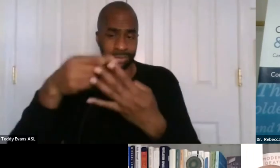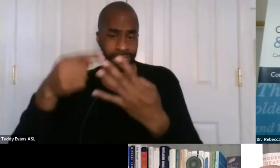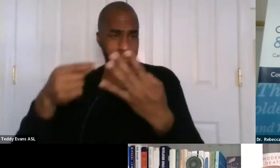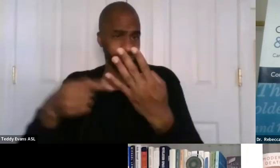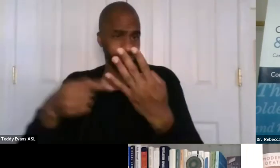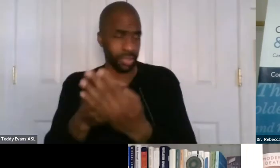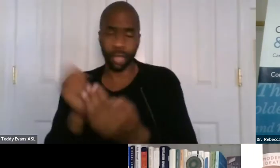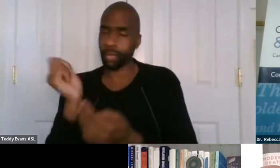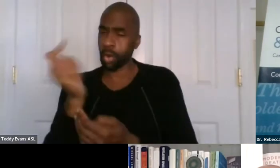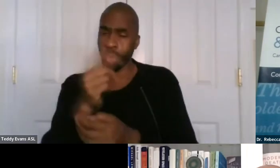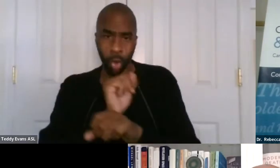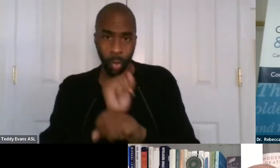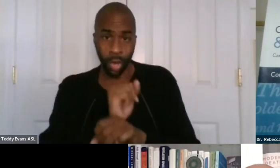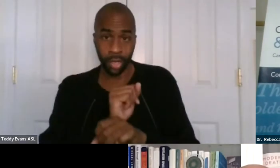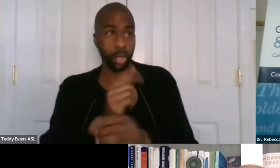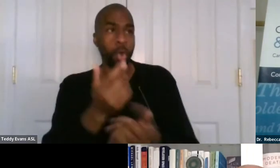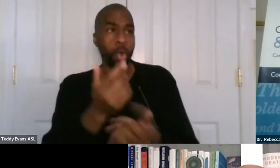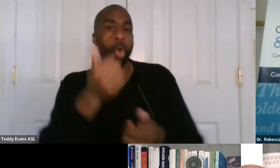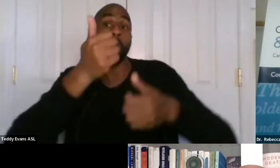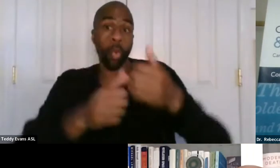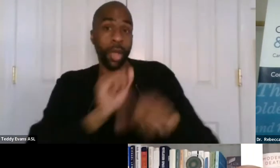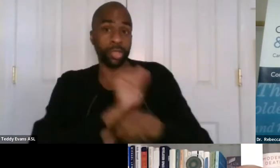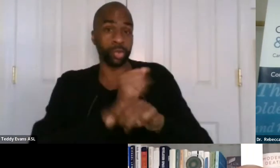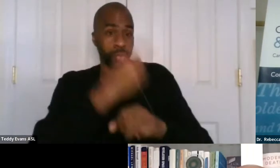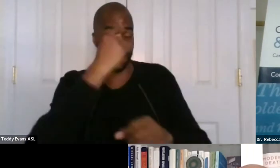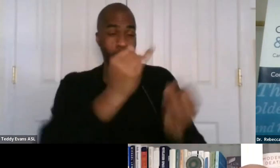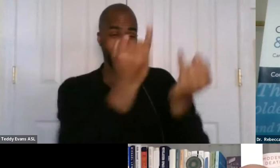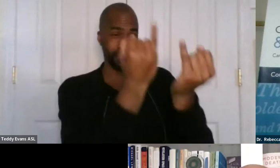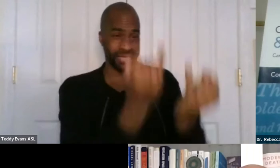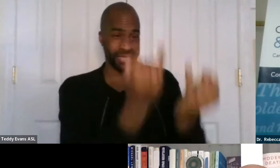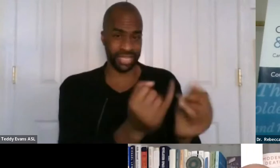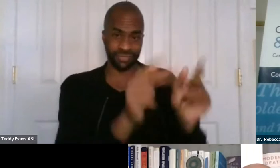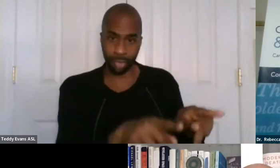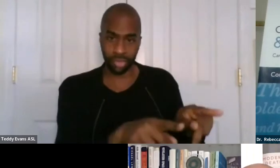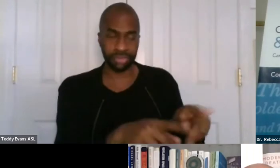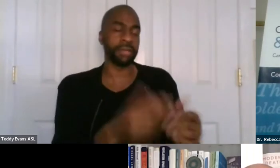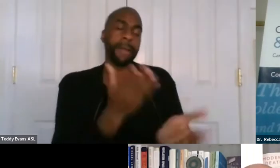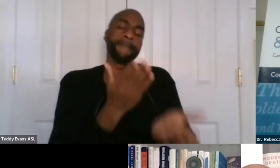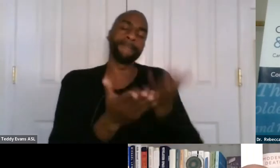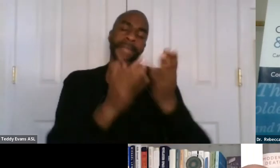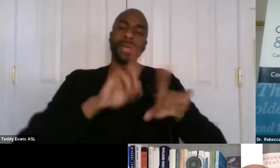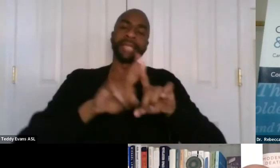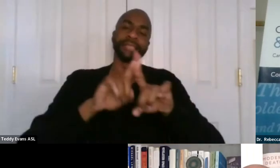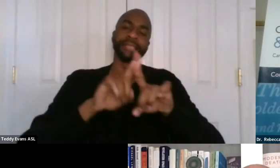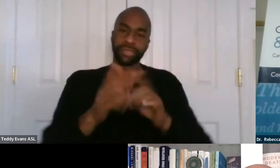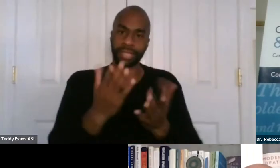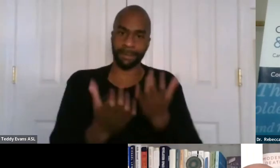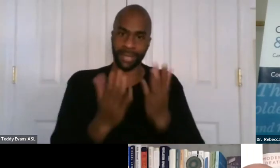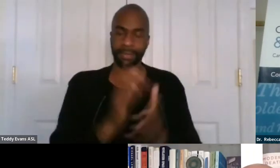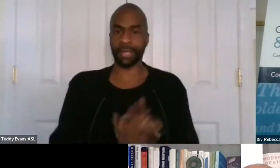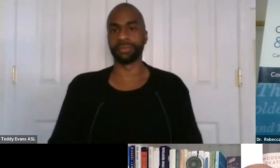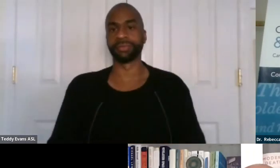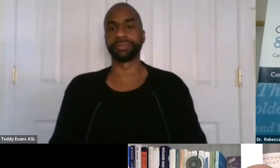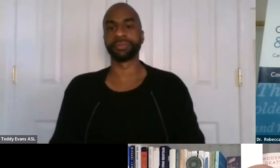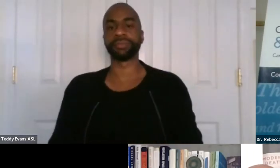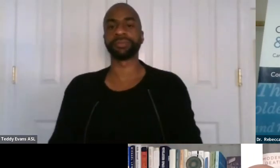is going to work for the individual person? There might be differences, and in fact, there are differences, which is why I think having an